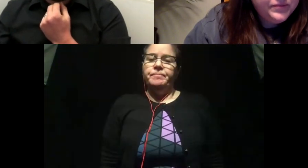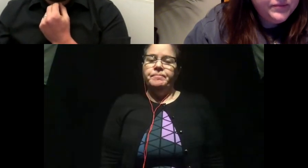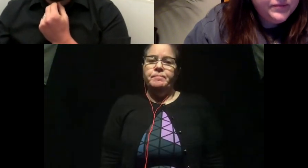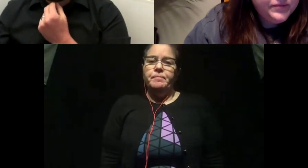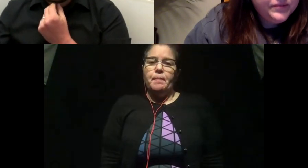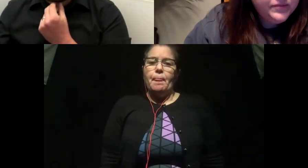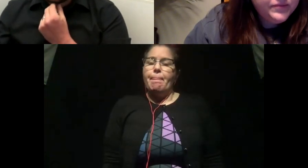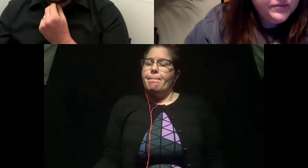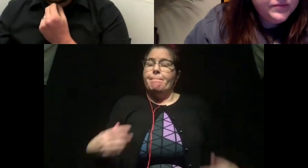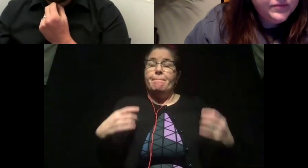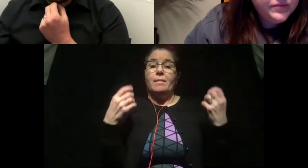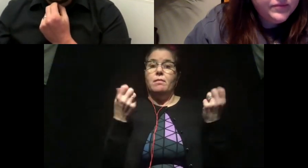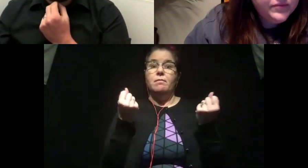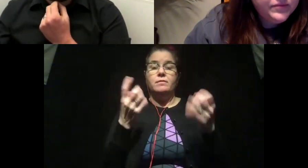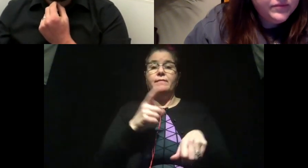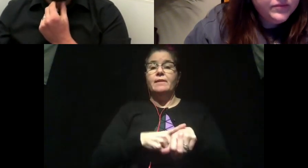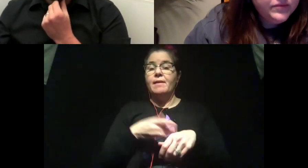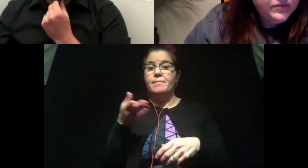I've spent a lot of time there.